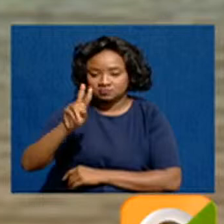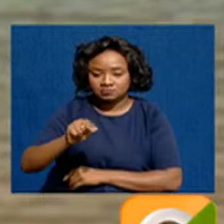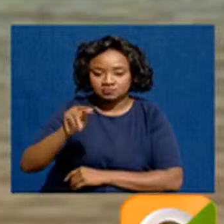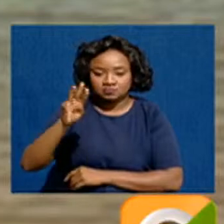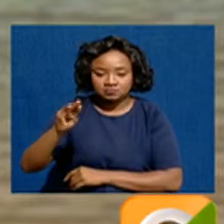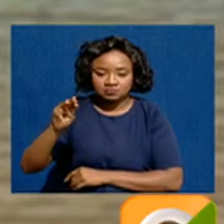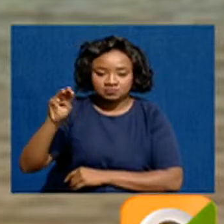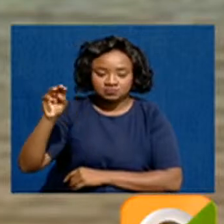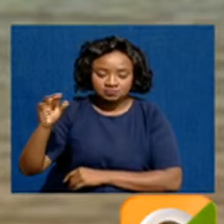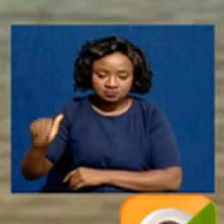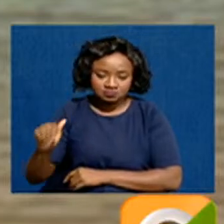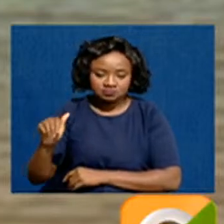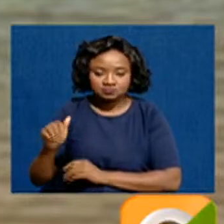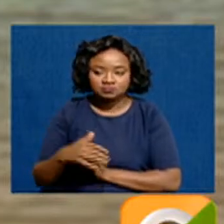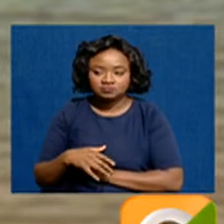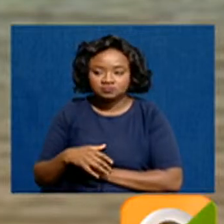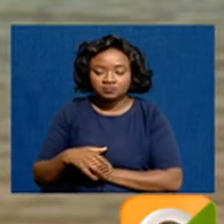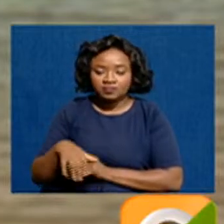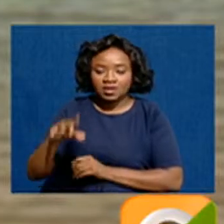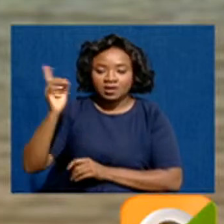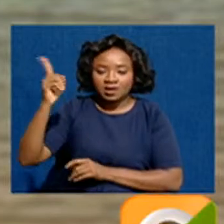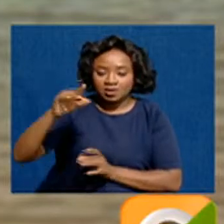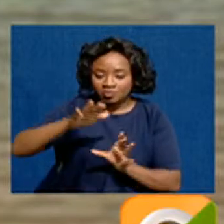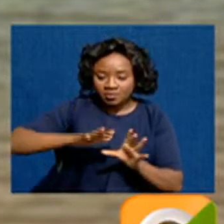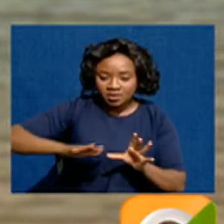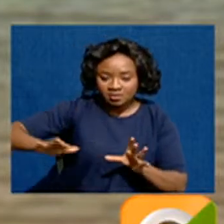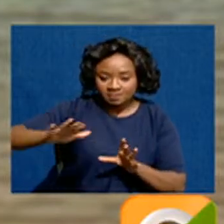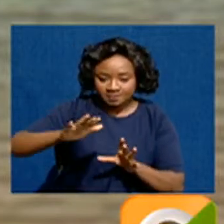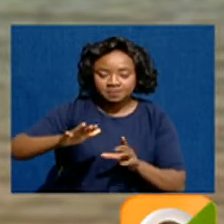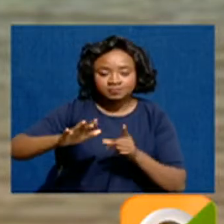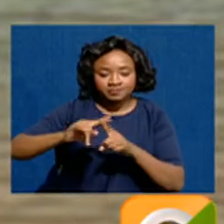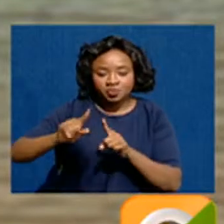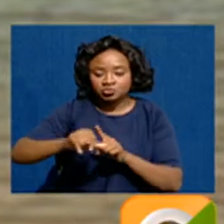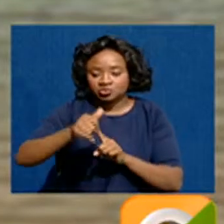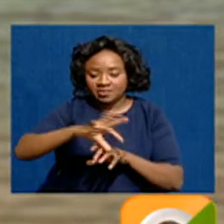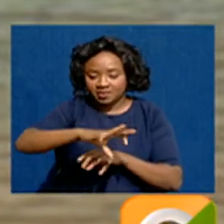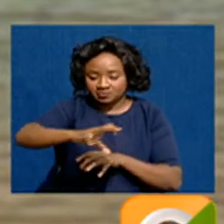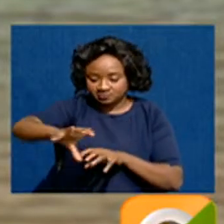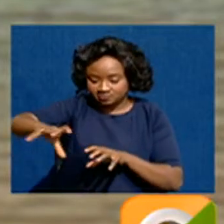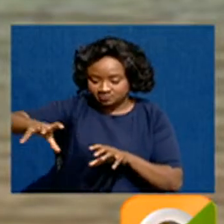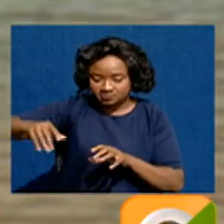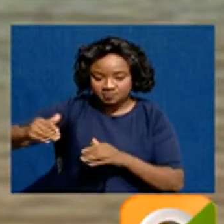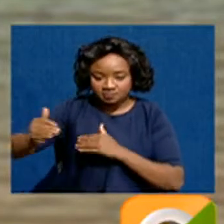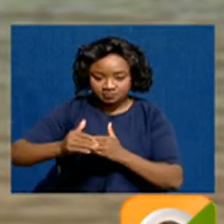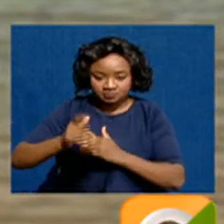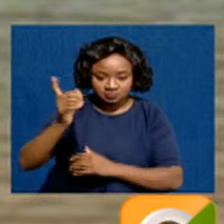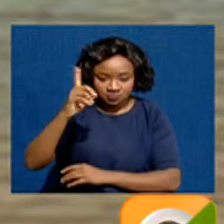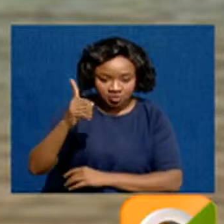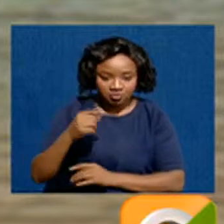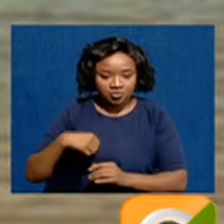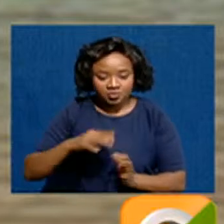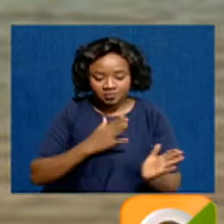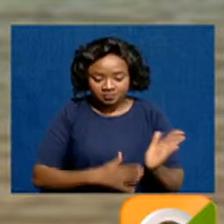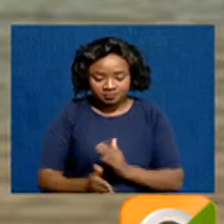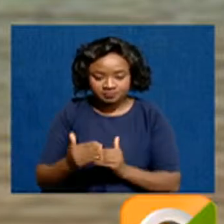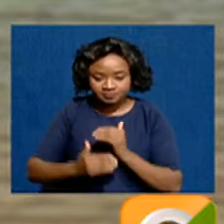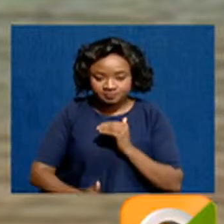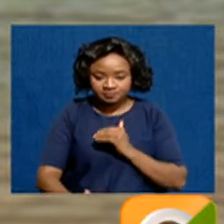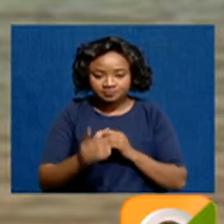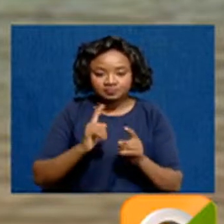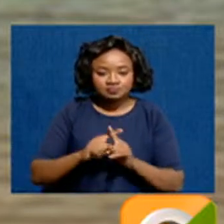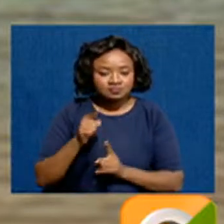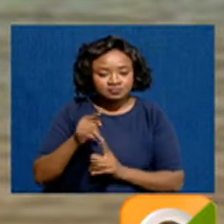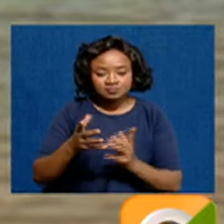up to Machakos, to plan for 50, 100 years of our future. But this will need really